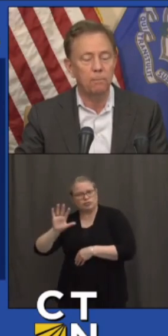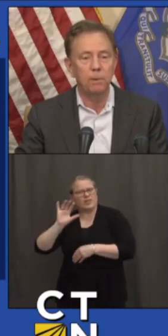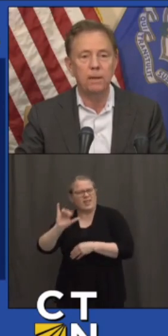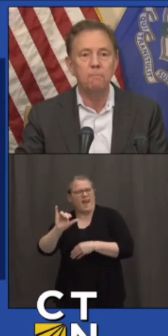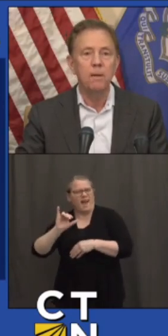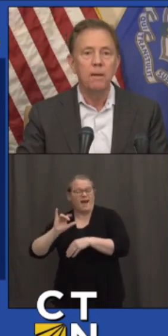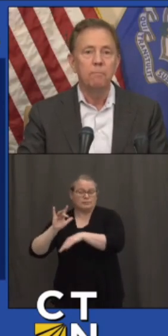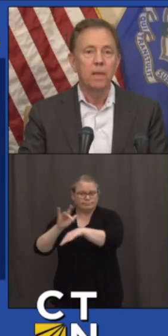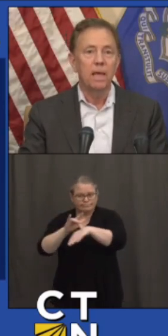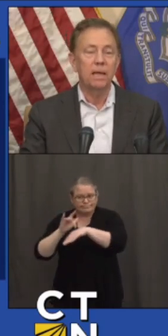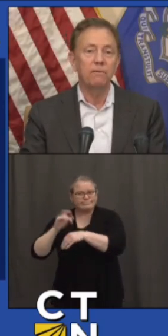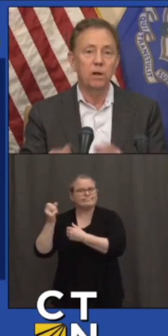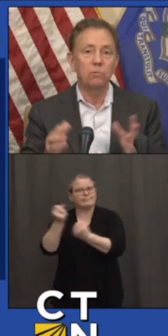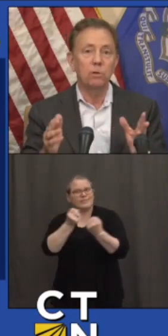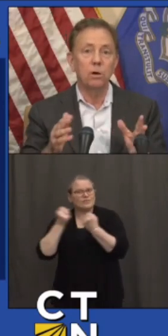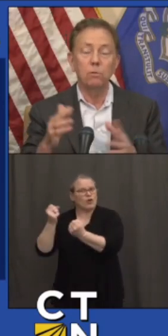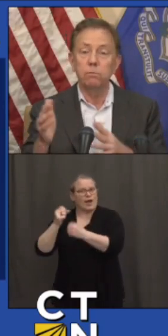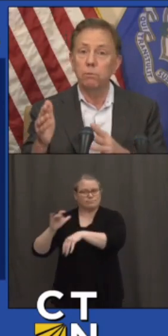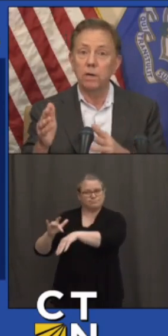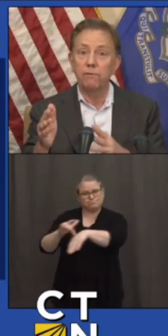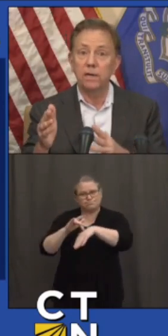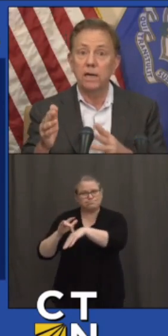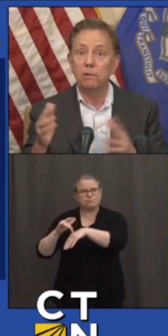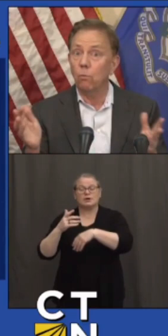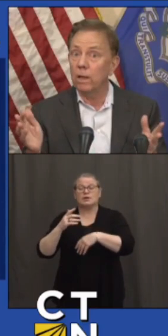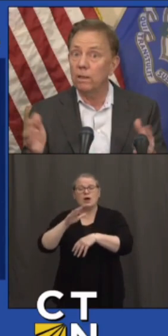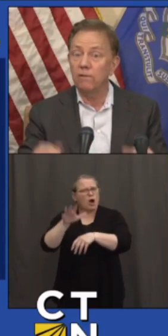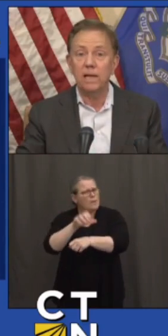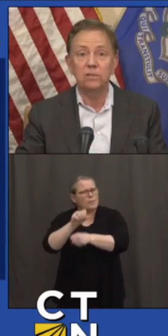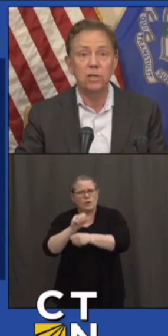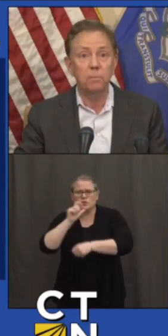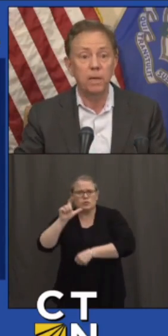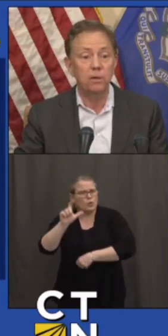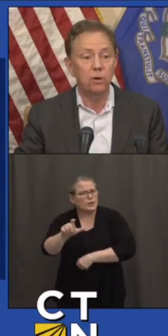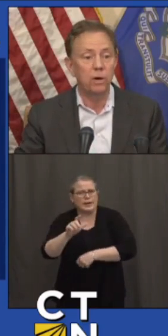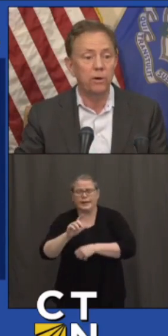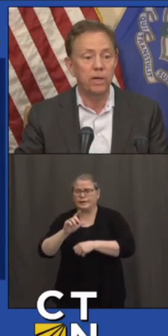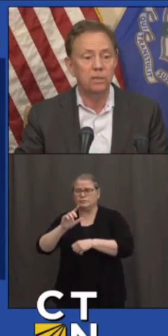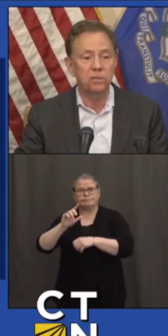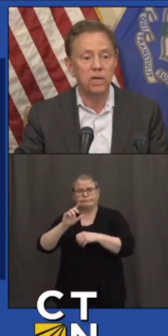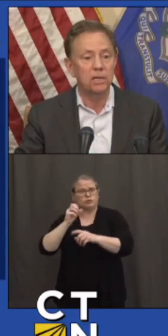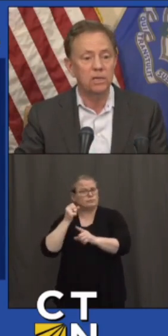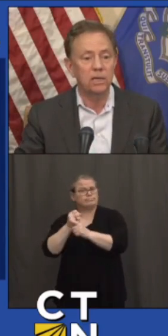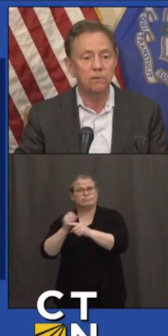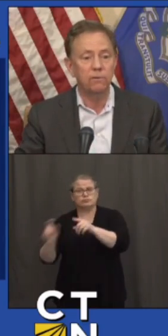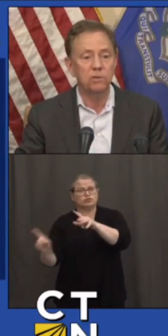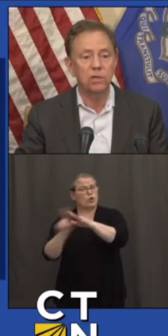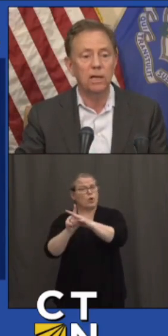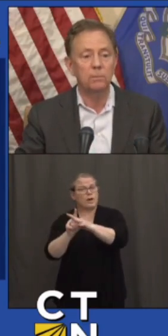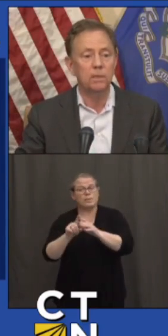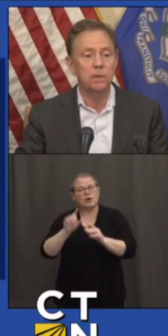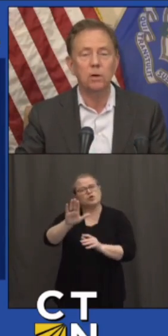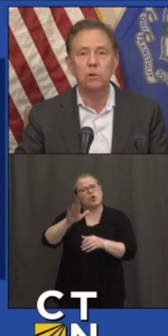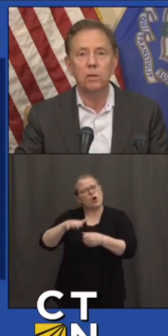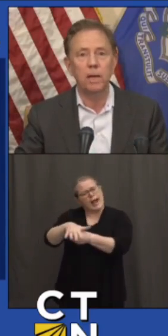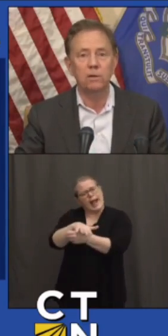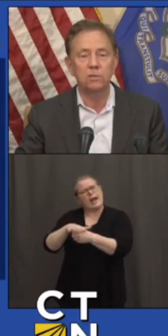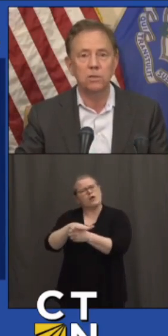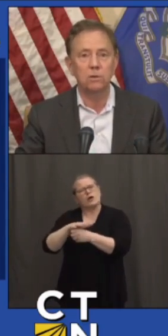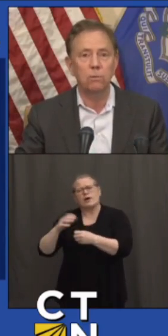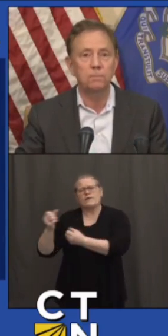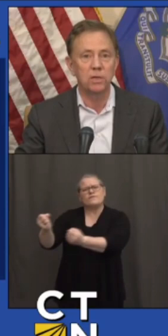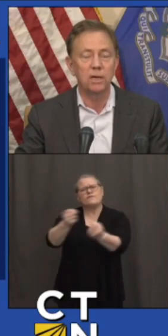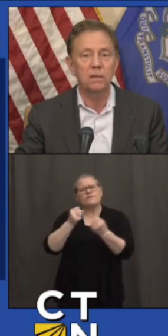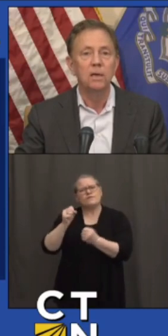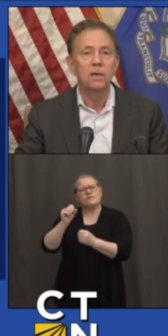can just stop in. And if you don't want to find out when the van's going to be in your area, just contact your first selectman. Go to the